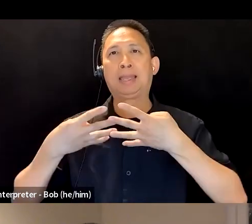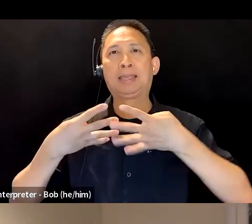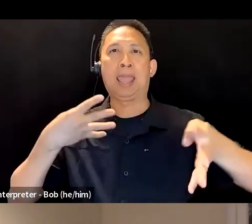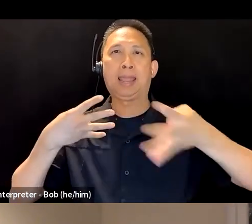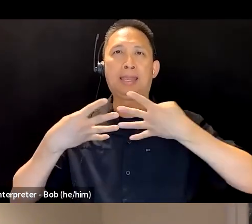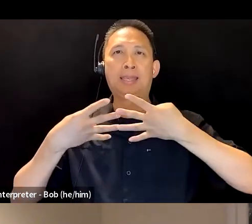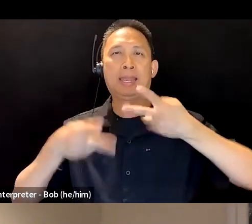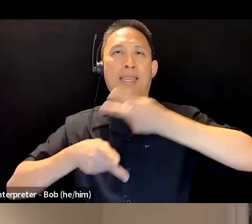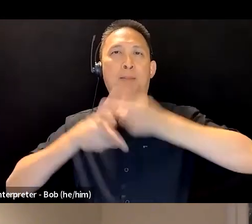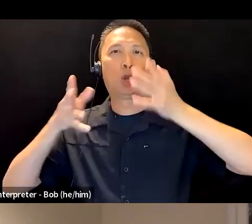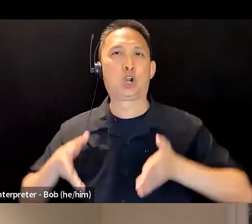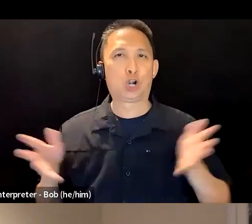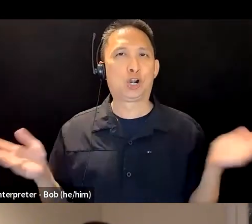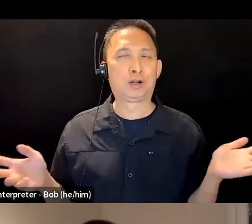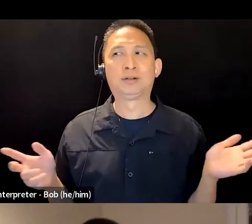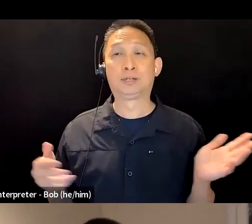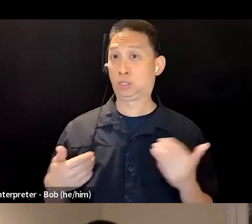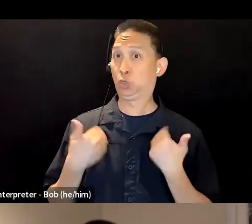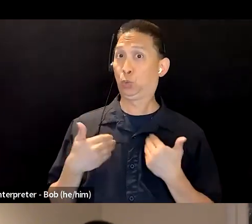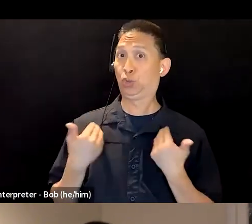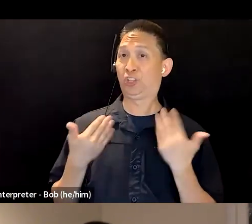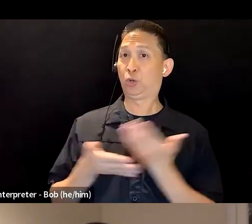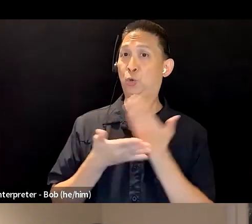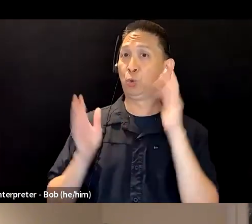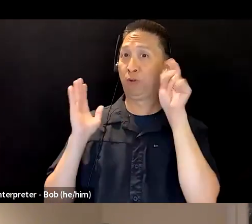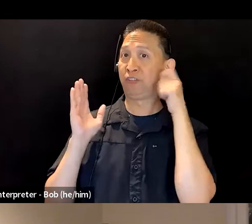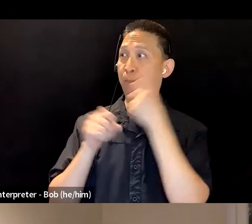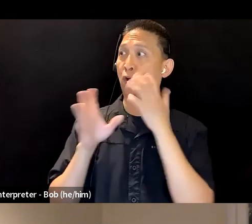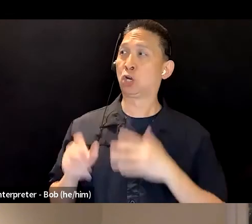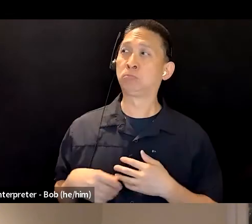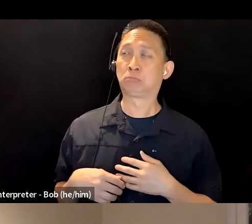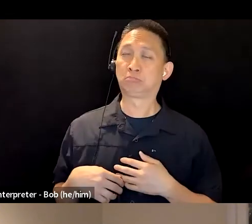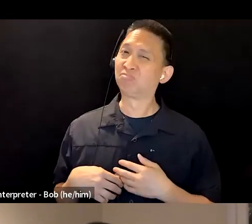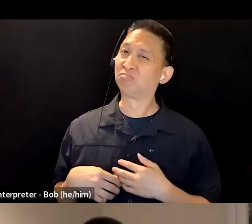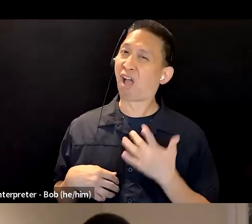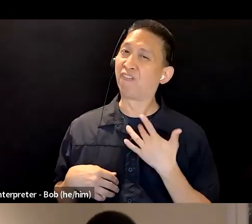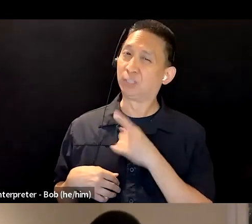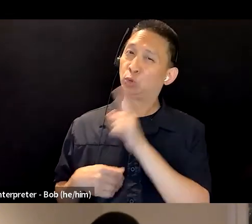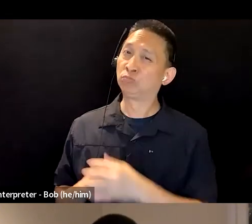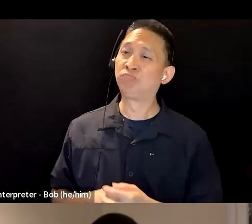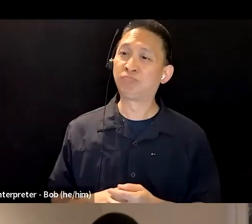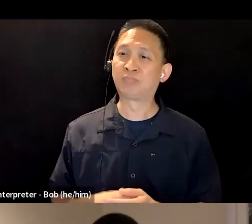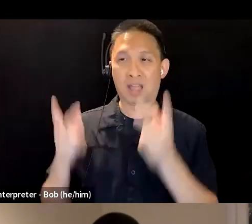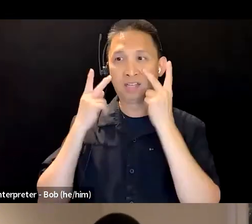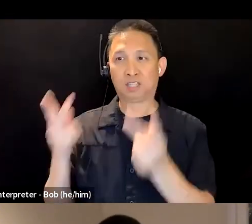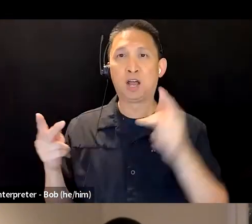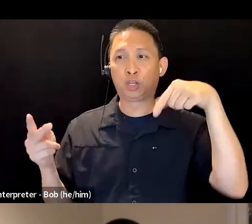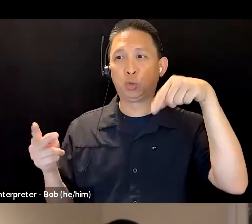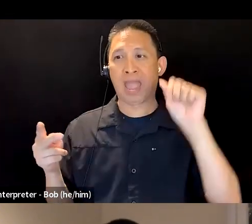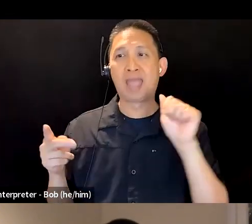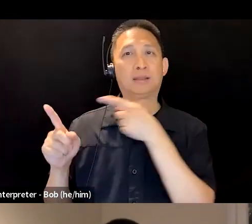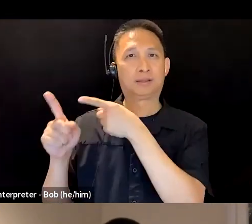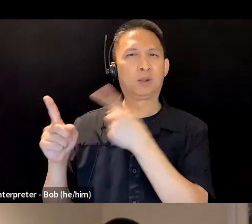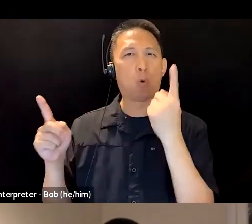for young filmmakers, for new filmmakers. And I certainly think that that's true. And I saw there was a question in the Q&A just asking about,